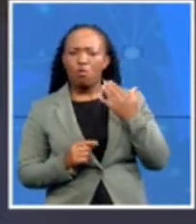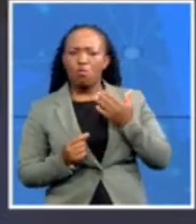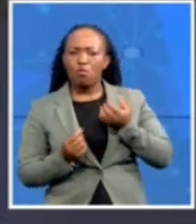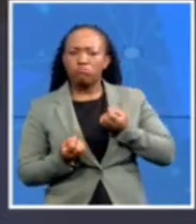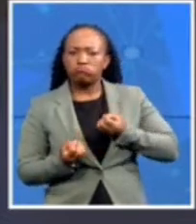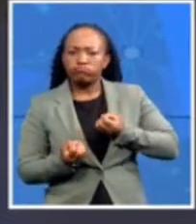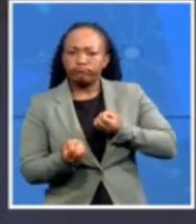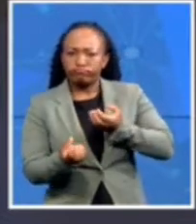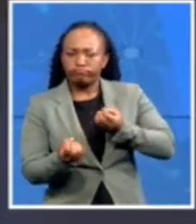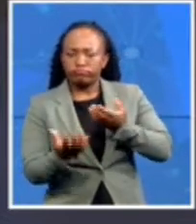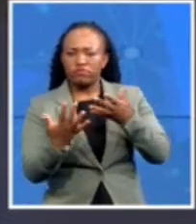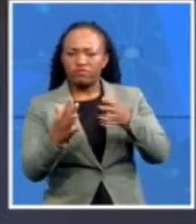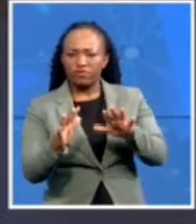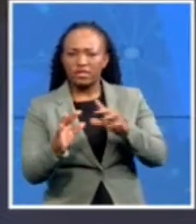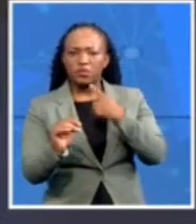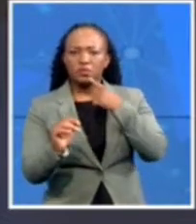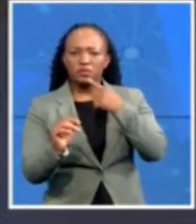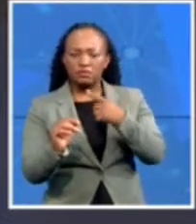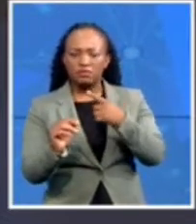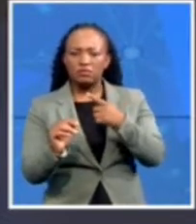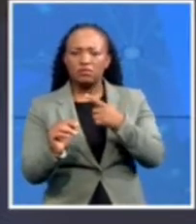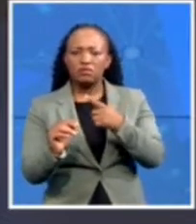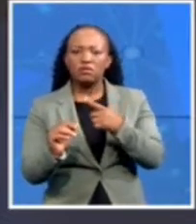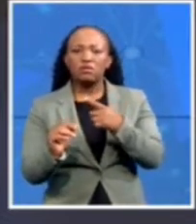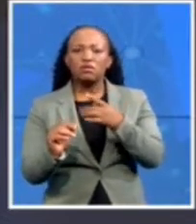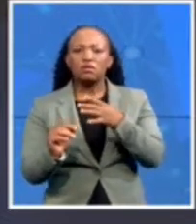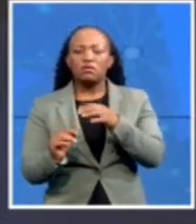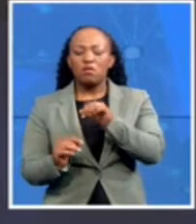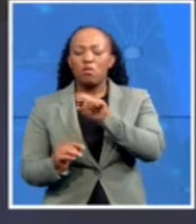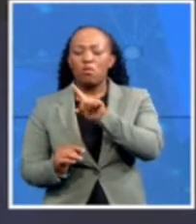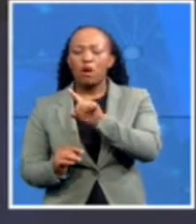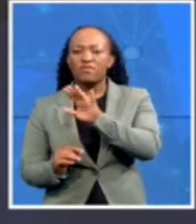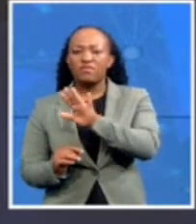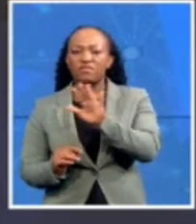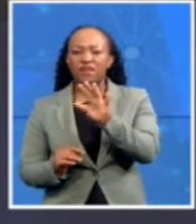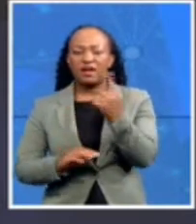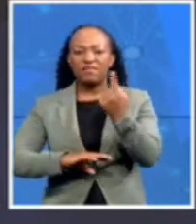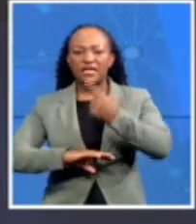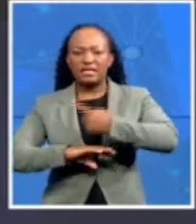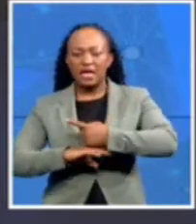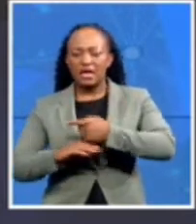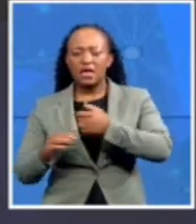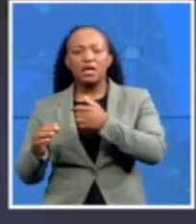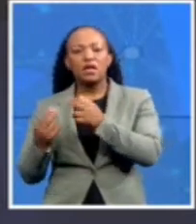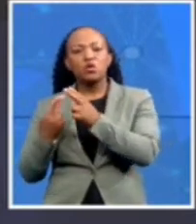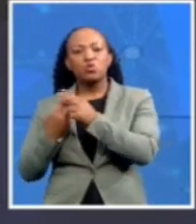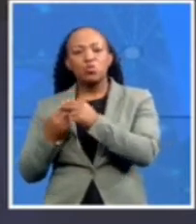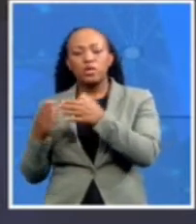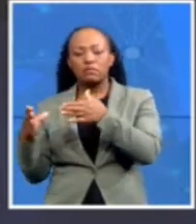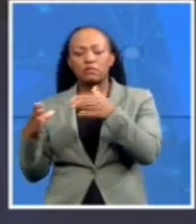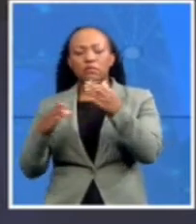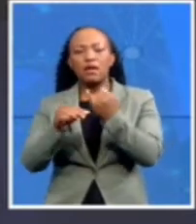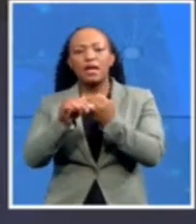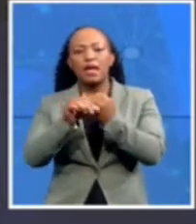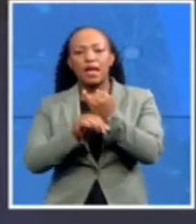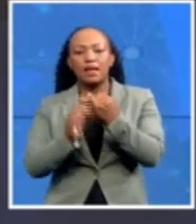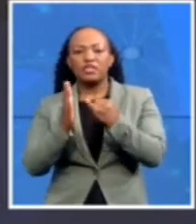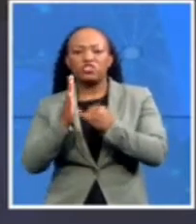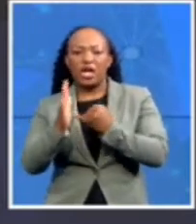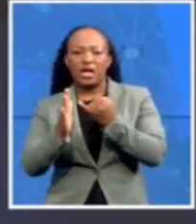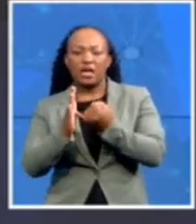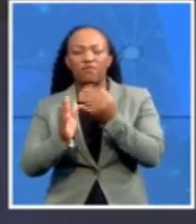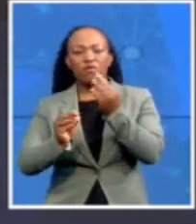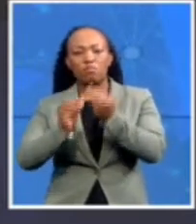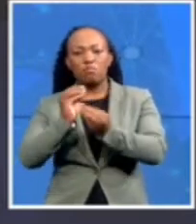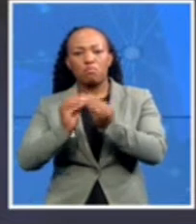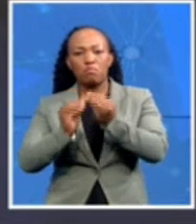for 155 days early January next year for the maintenance and steam generator